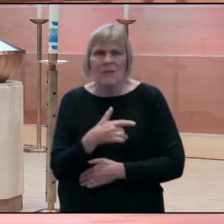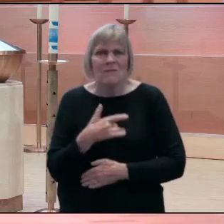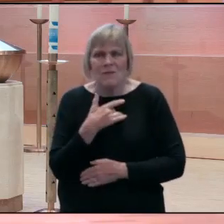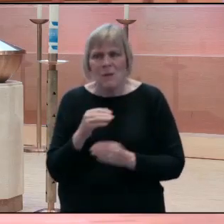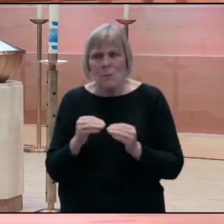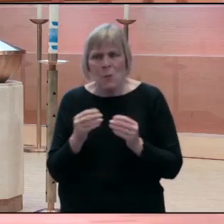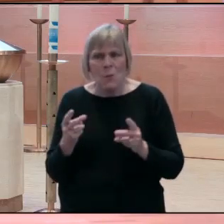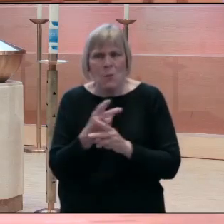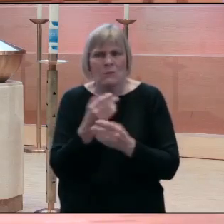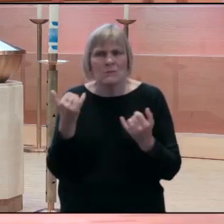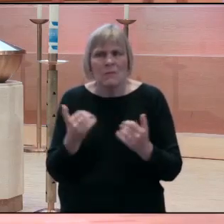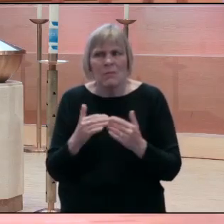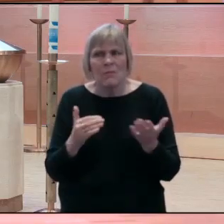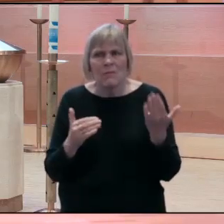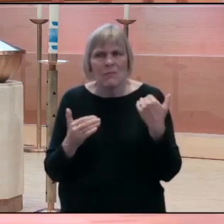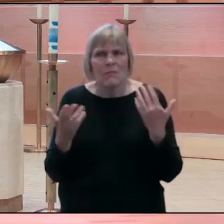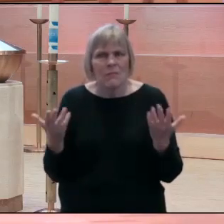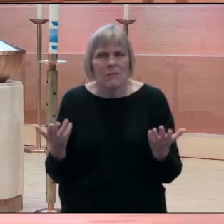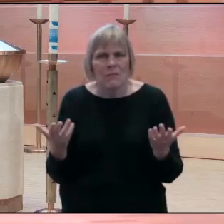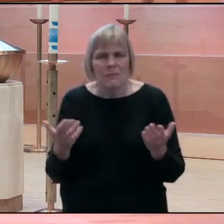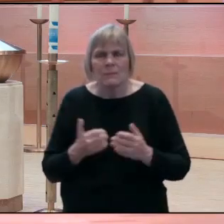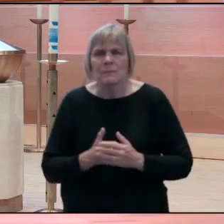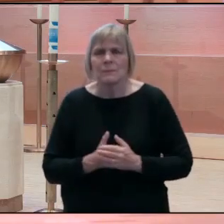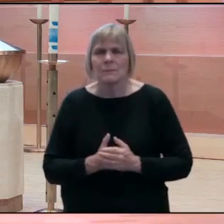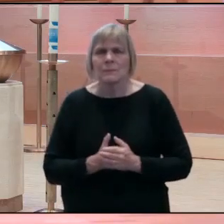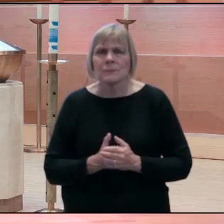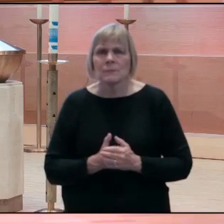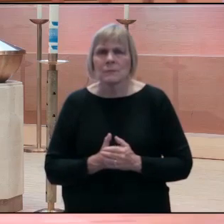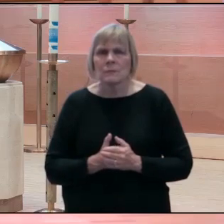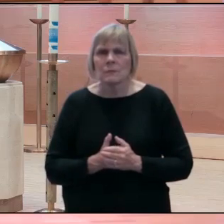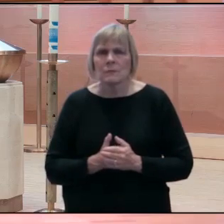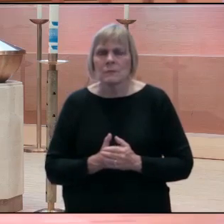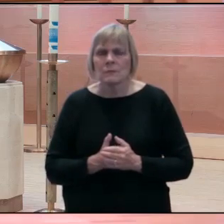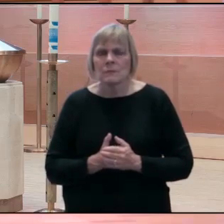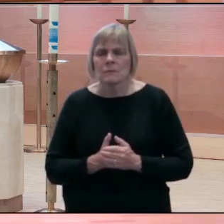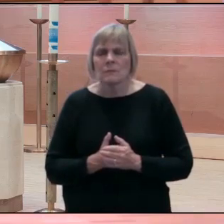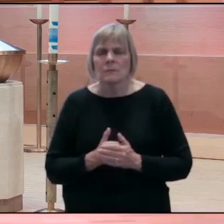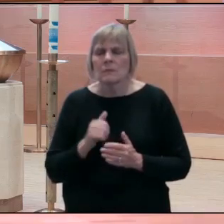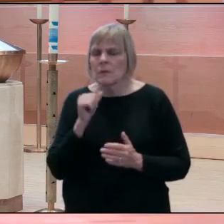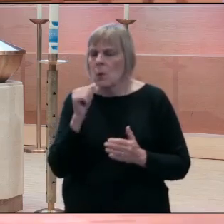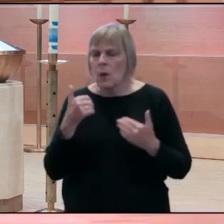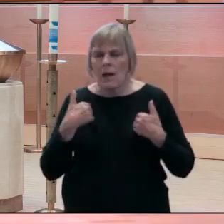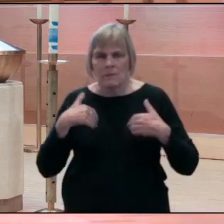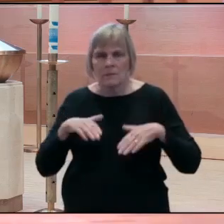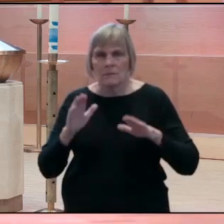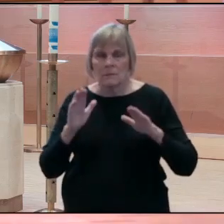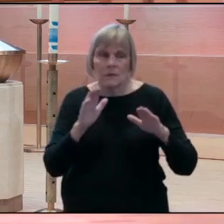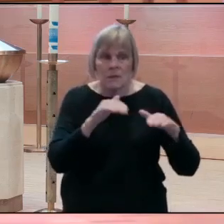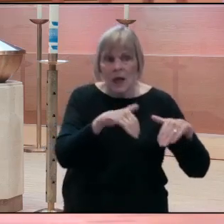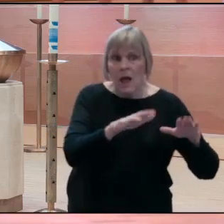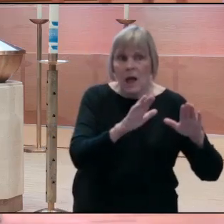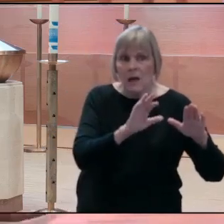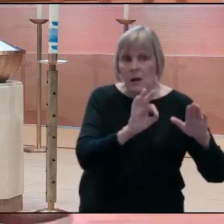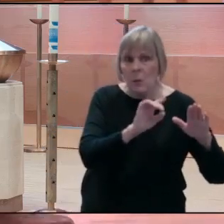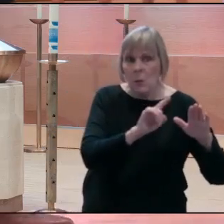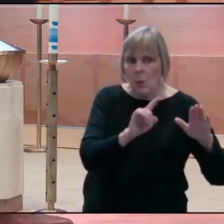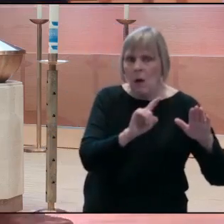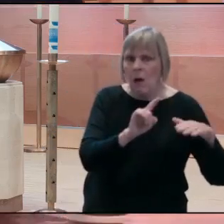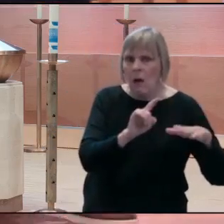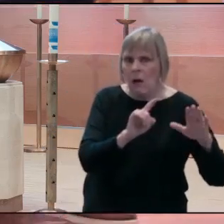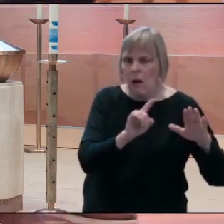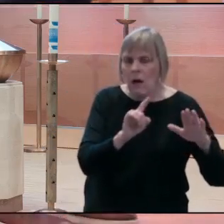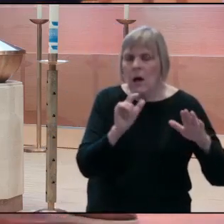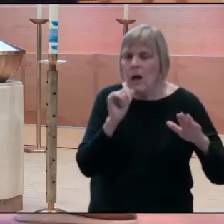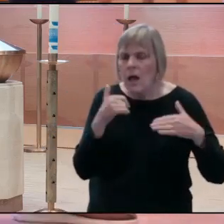ever. You see, that event, it had sacrifice. That sacrifice did spark unity, but it didn't have the authority,